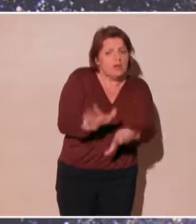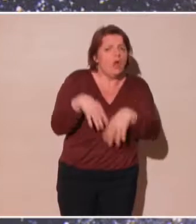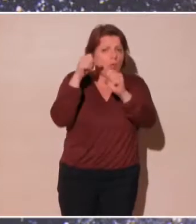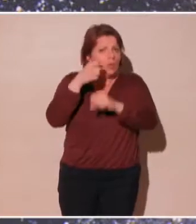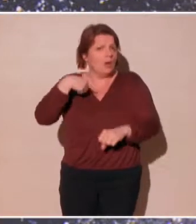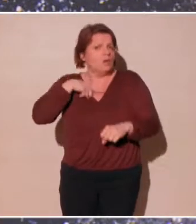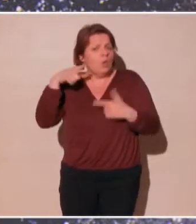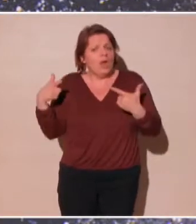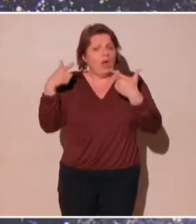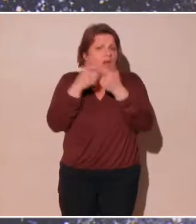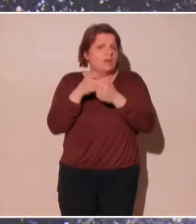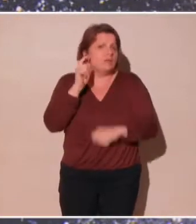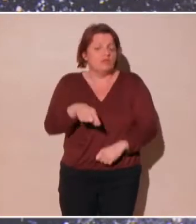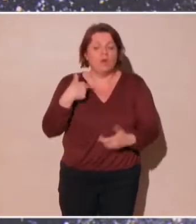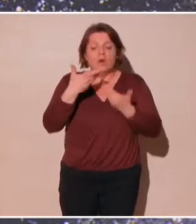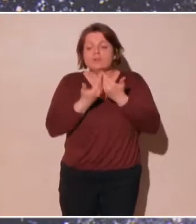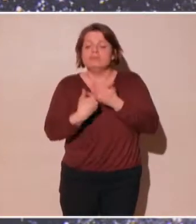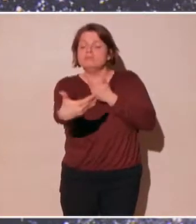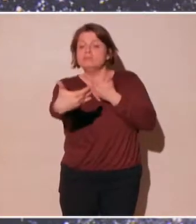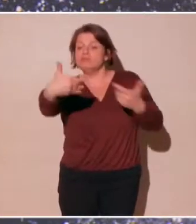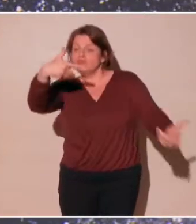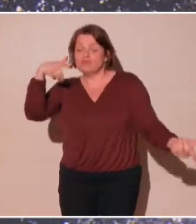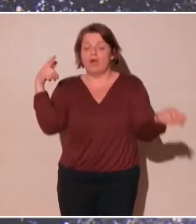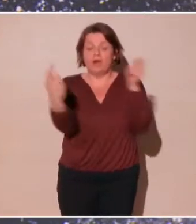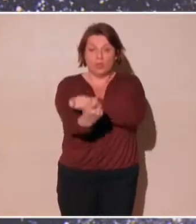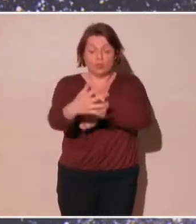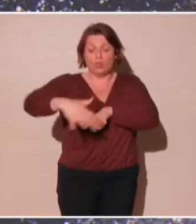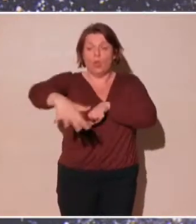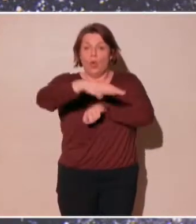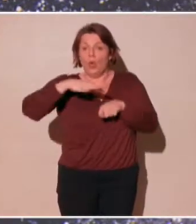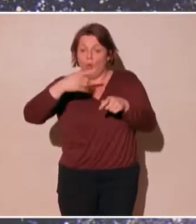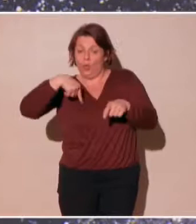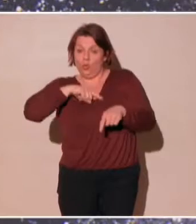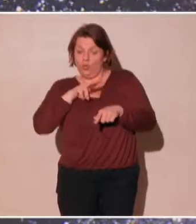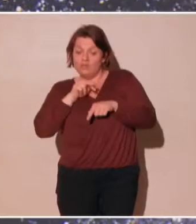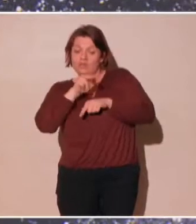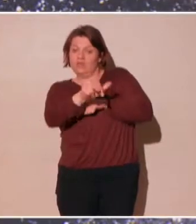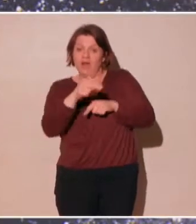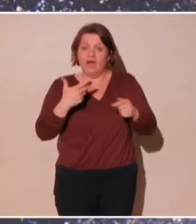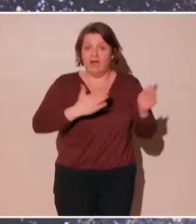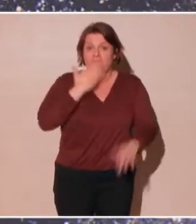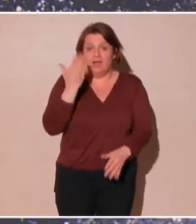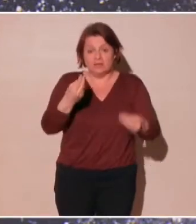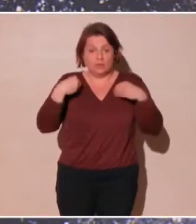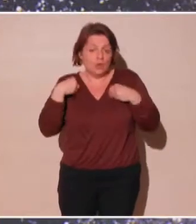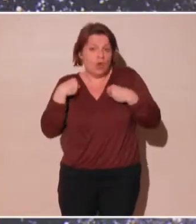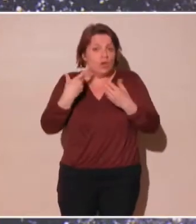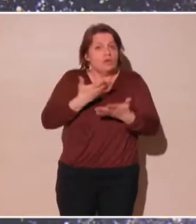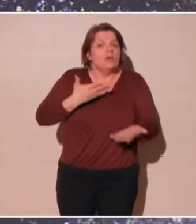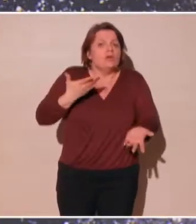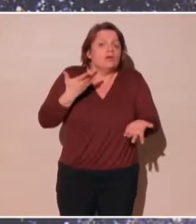education, training, job policies. We are standing before a revolution, and this revolution through AI